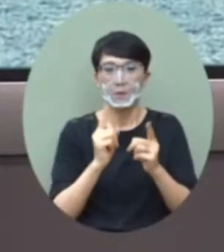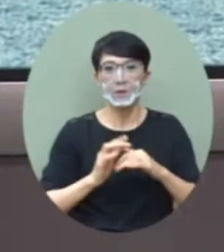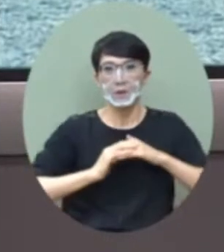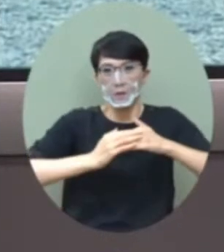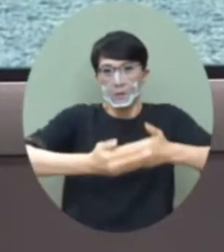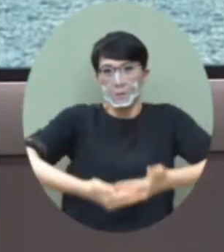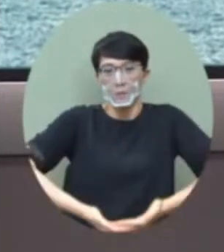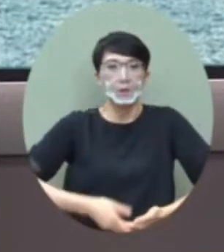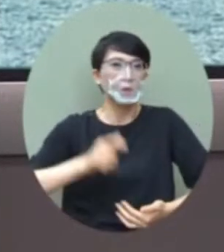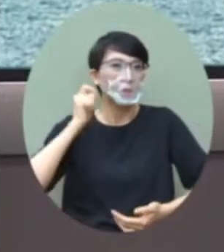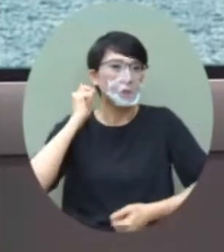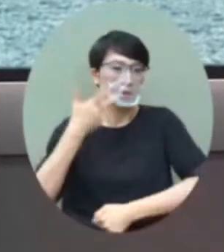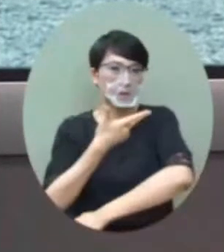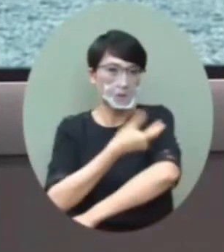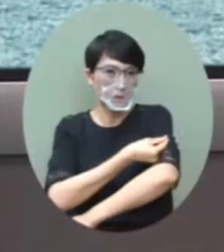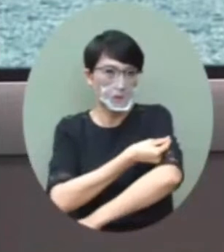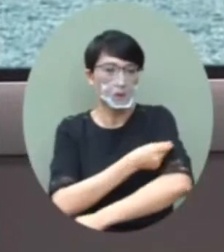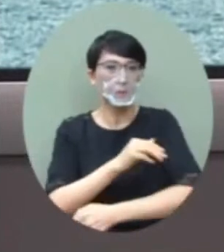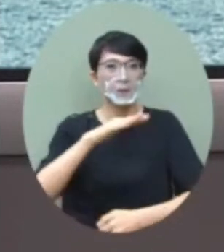patients,